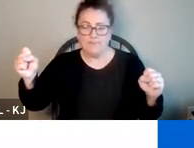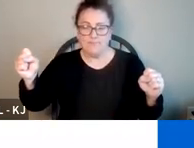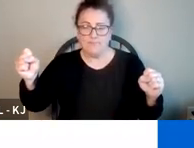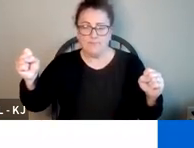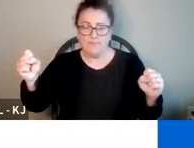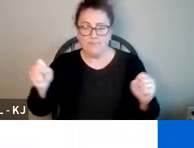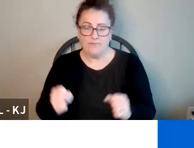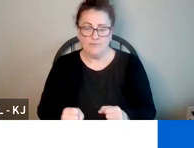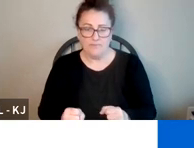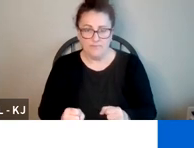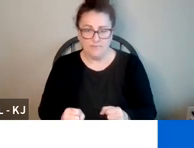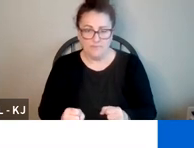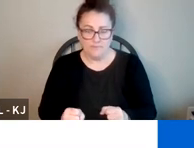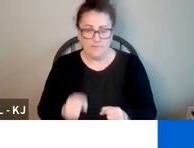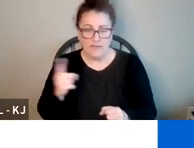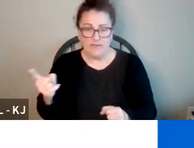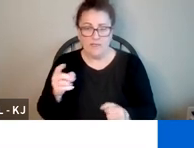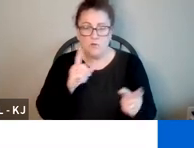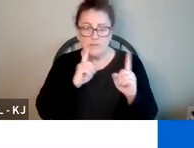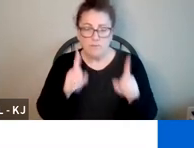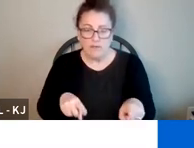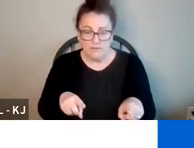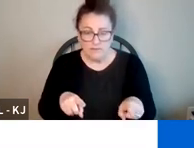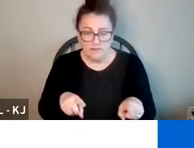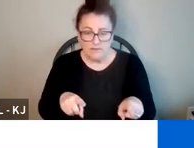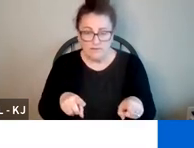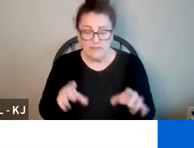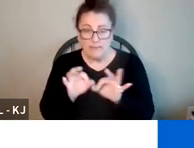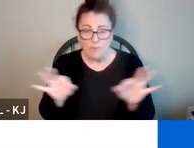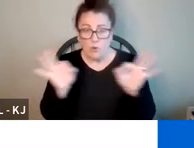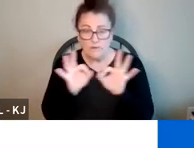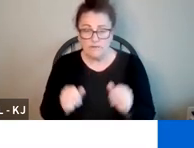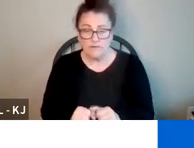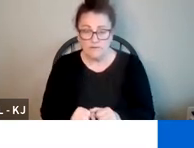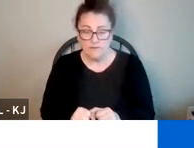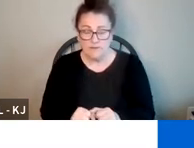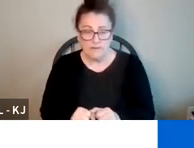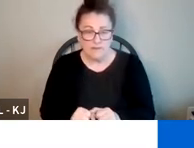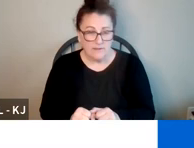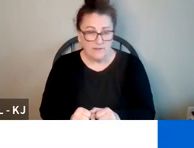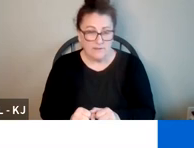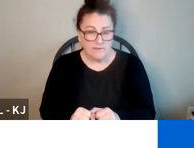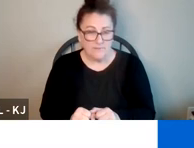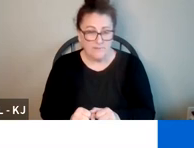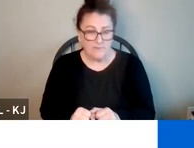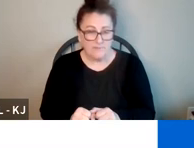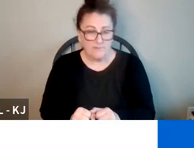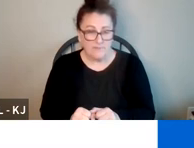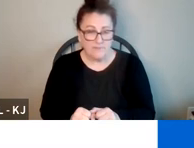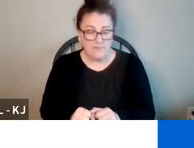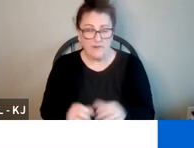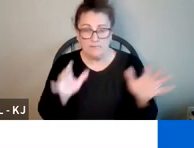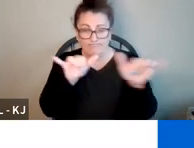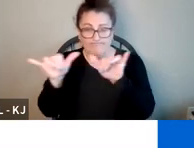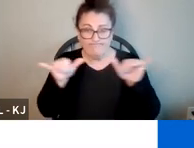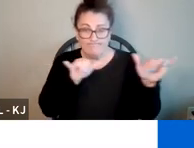the very important responses, and the light blue are just important. Since there was such a consensus